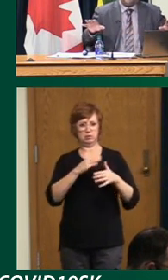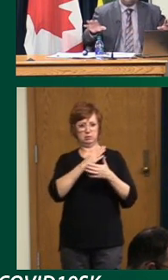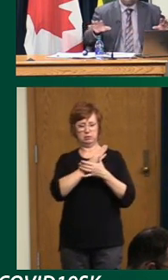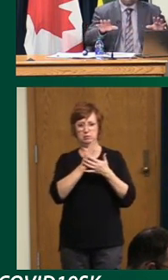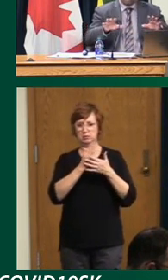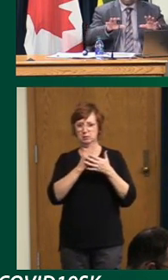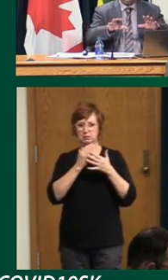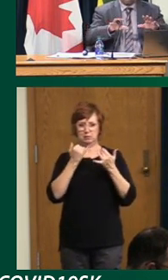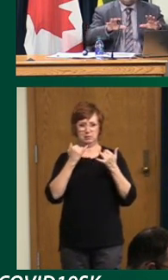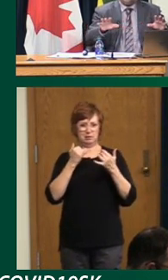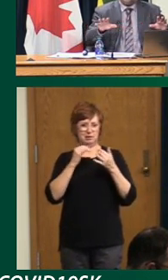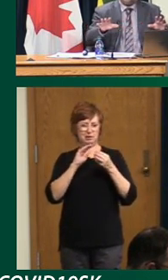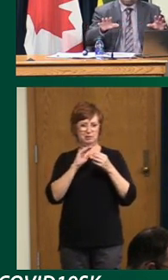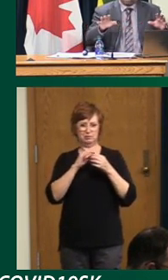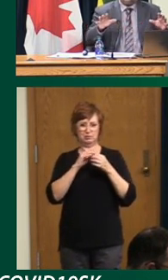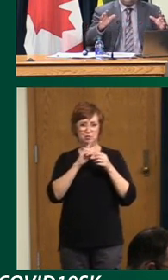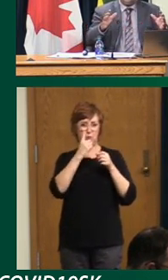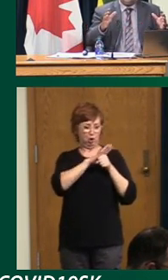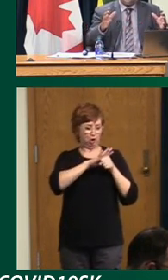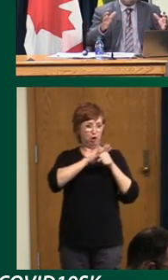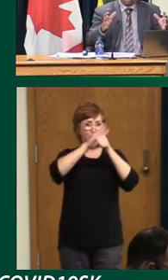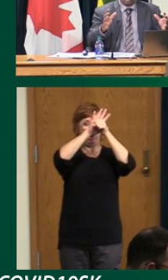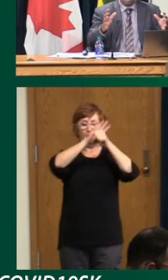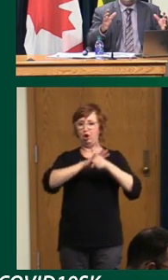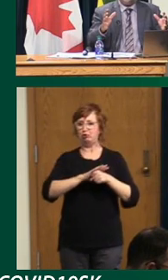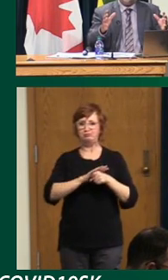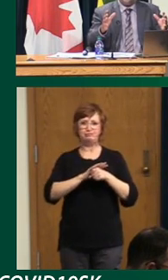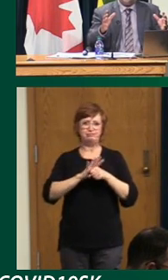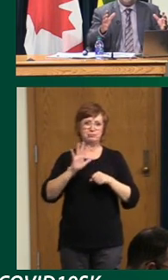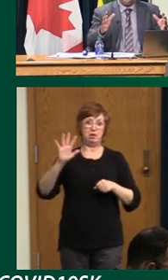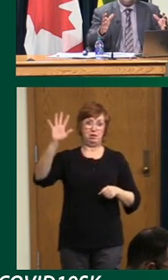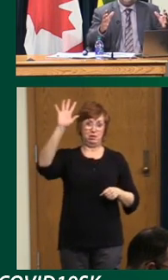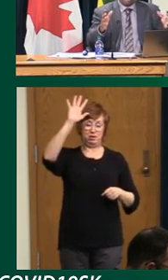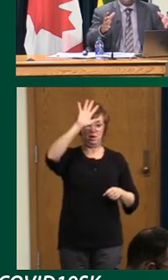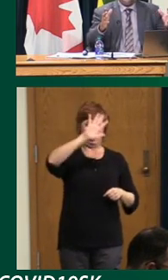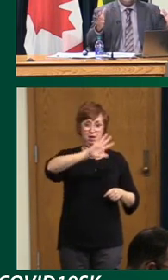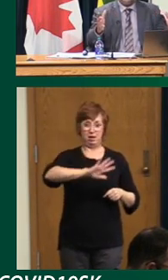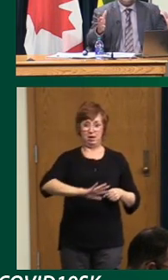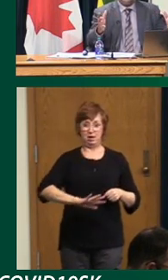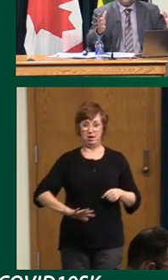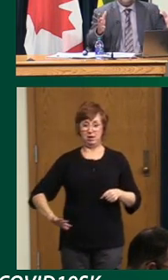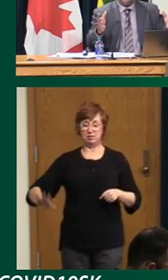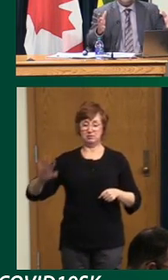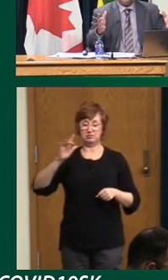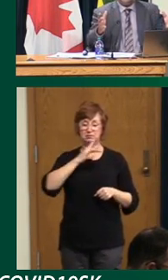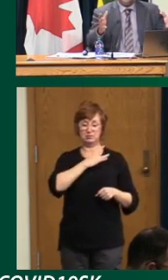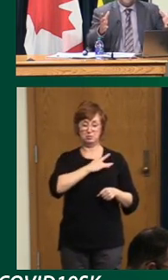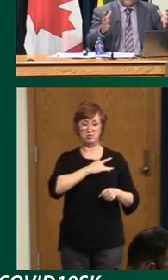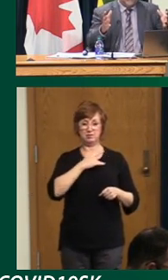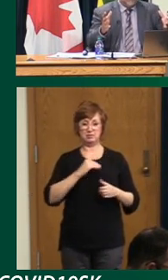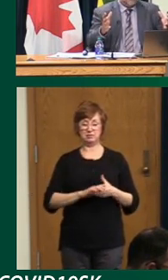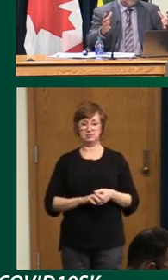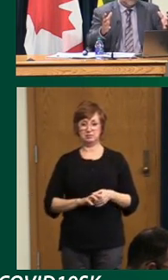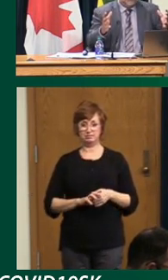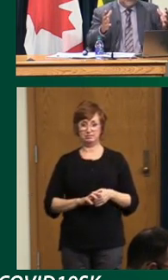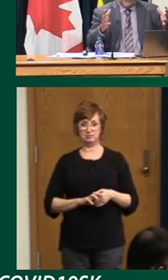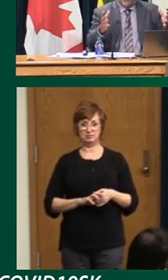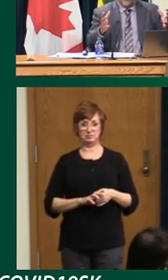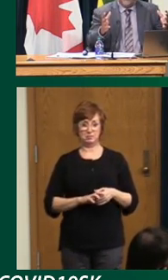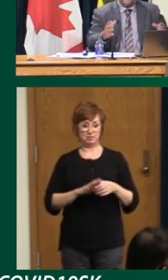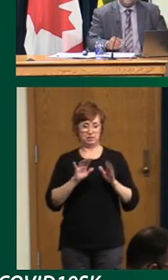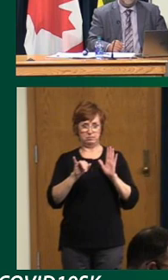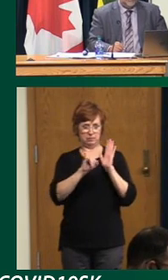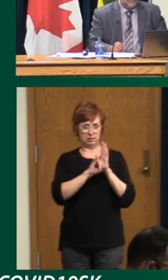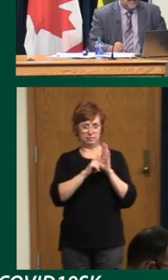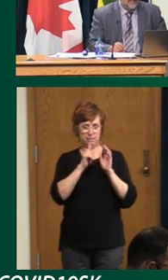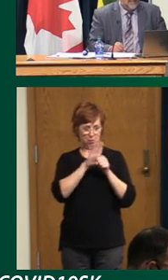transmission throughout. It's not localized, so our transmission chains are not well defined. It's people going about the regular business, and so